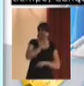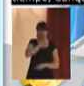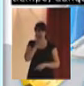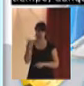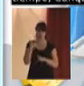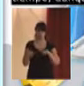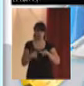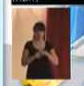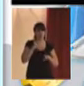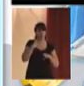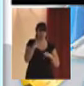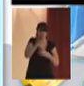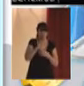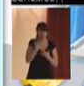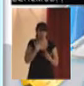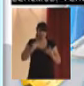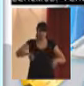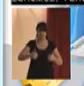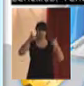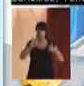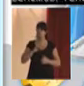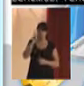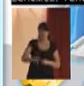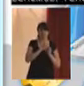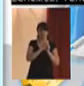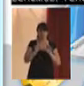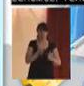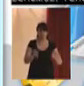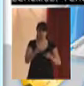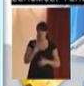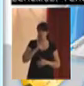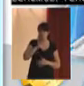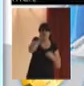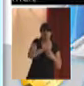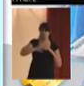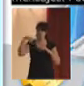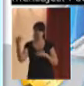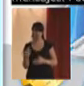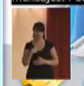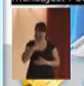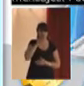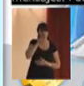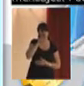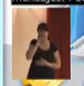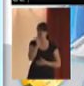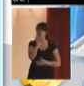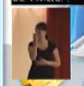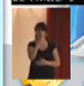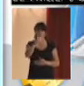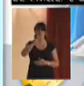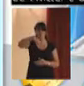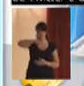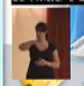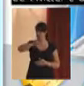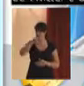We have the editor to create the messages. They can be internal or external, can be Twitter or, for instance, what Jose Manuel presented. And